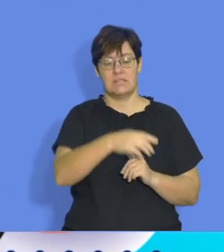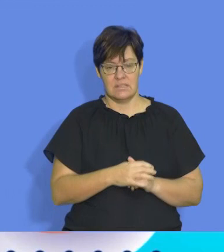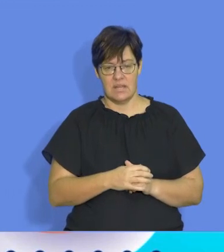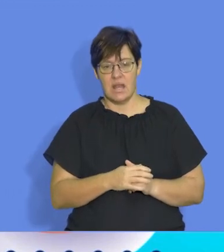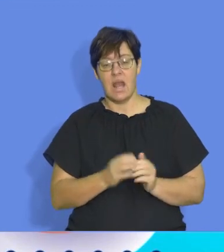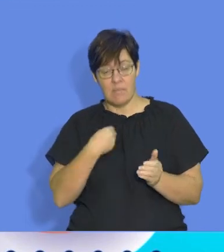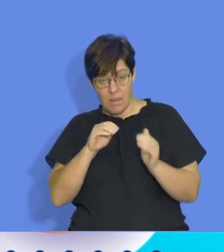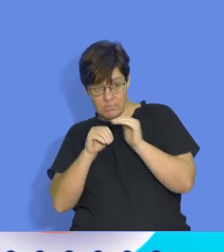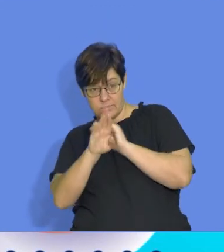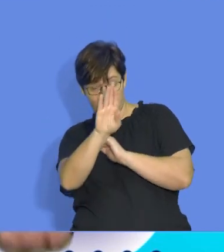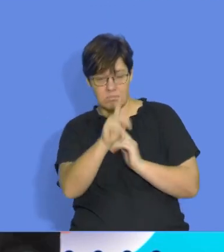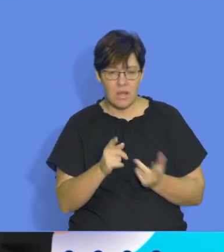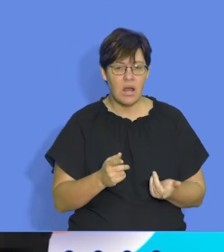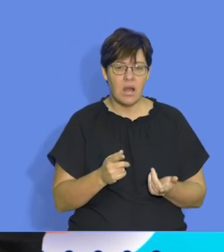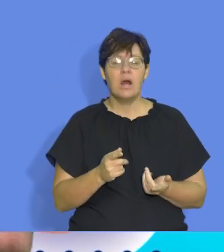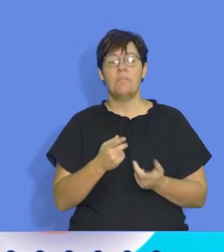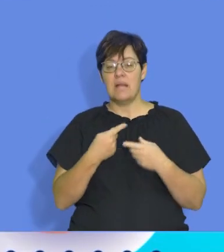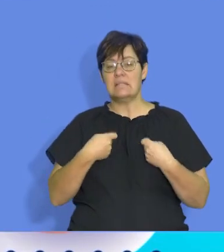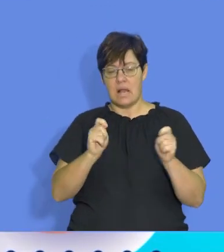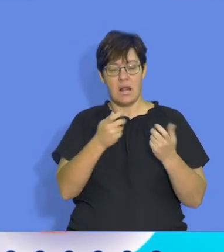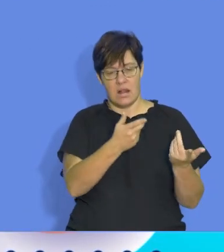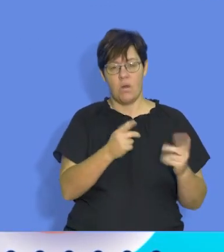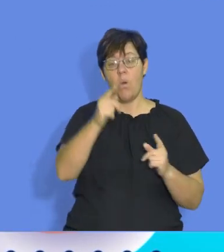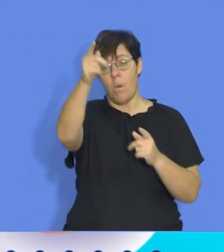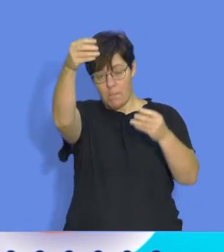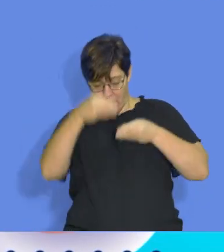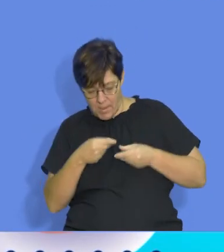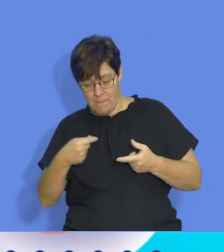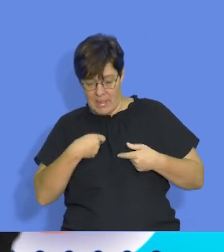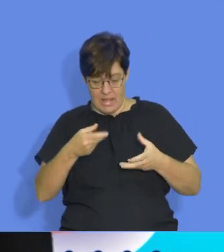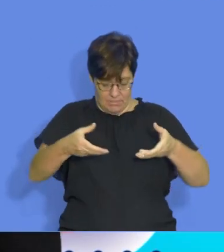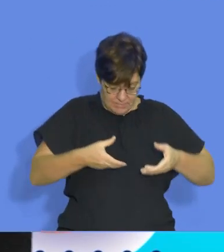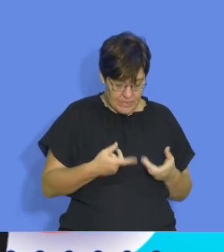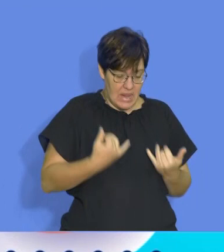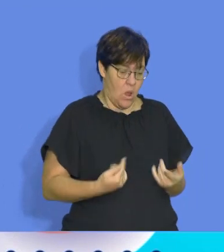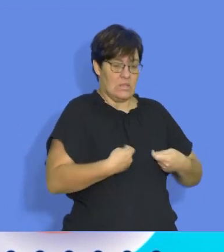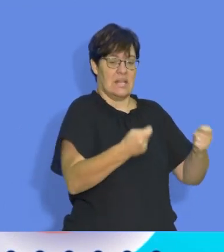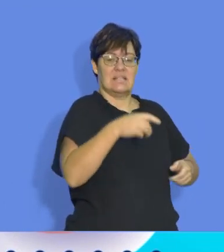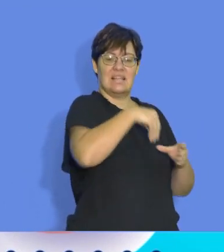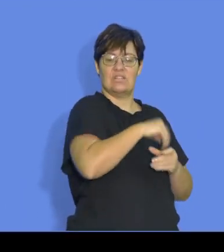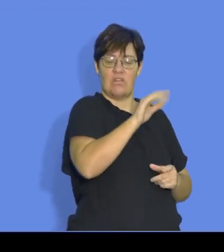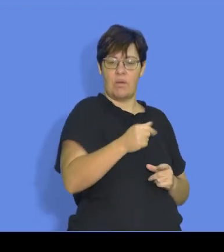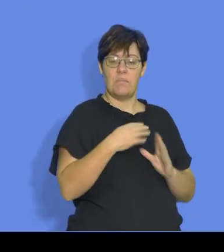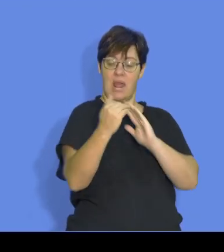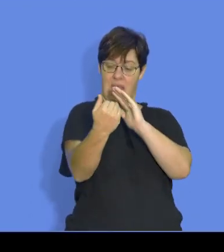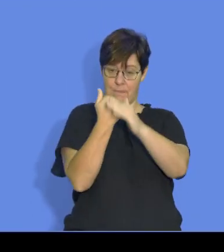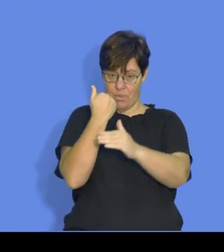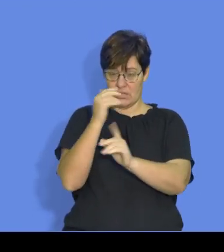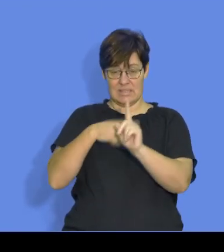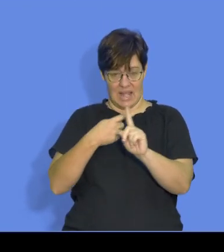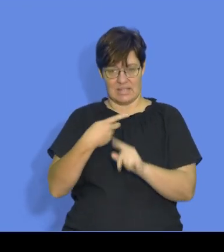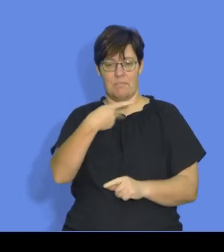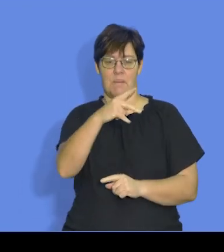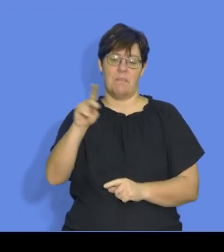you're importing a product to be sold in South Africa, you're going to be paying import taxes. All of